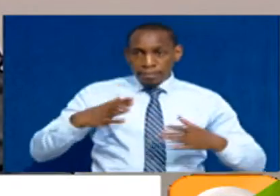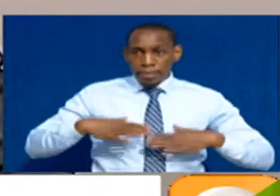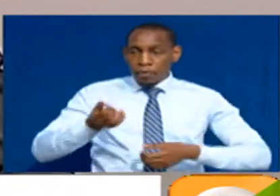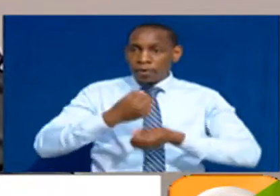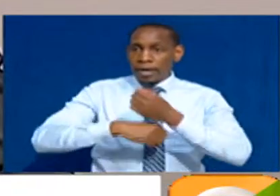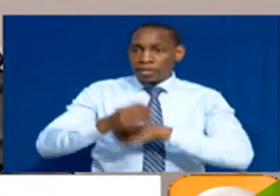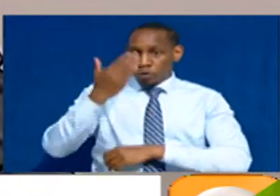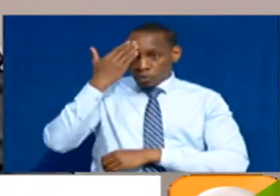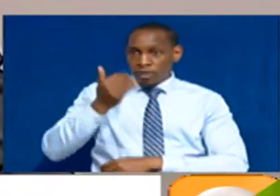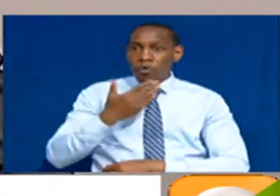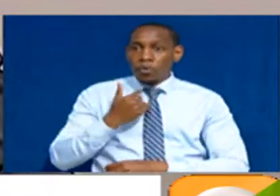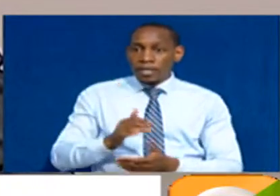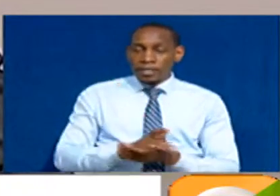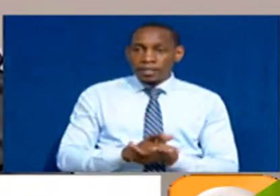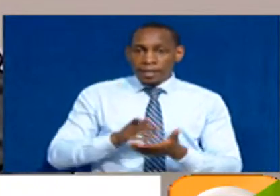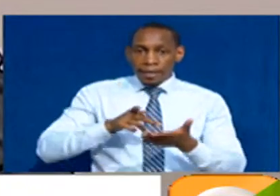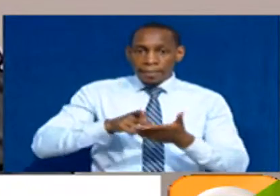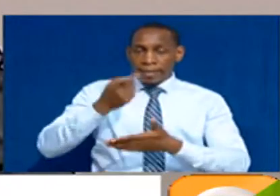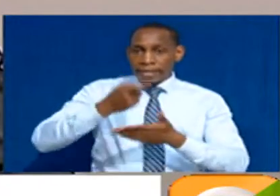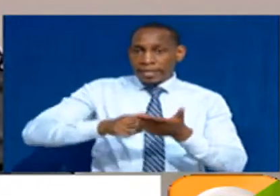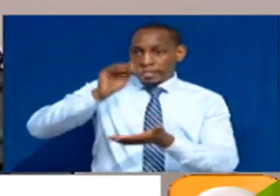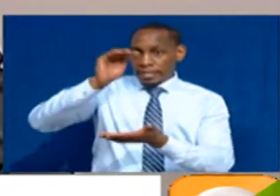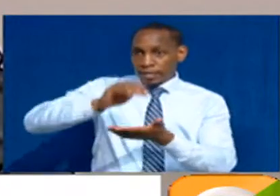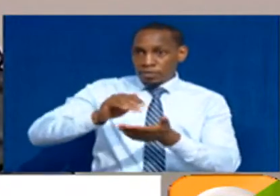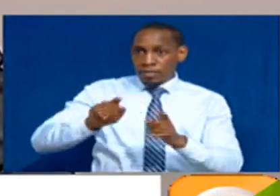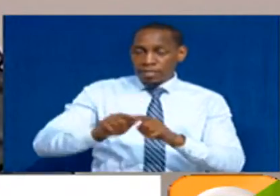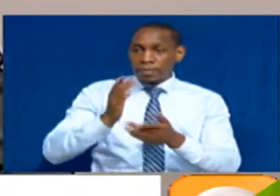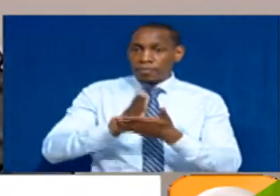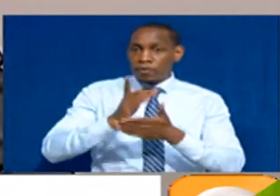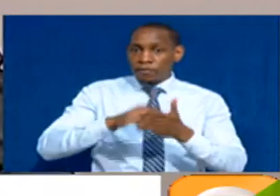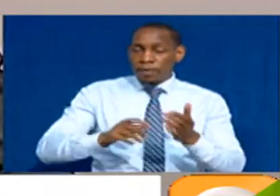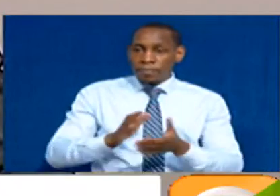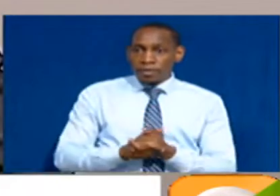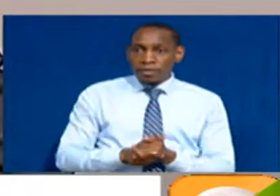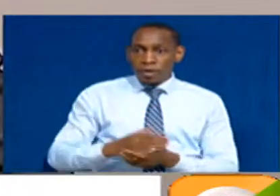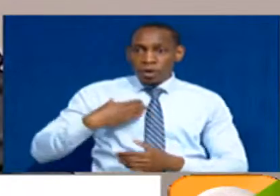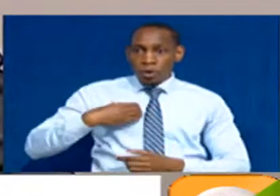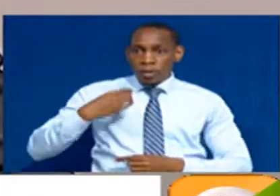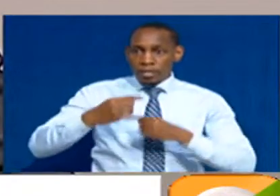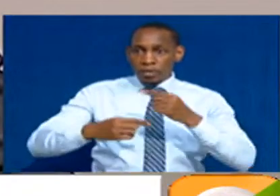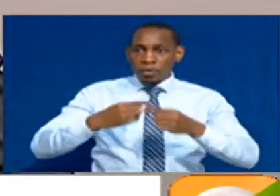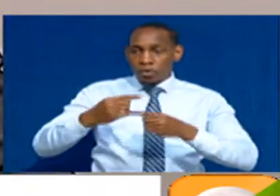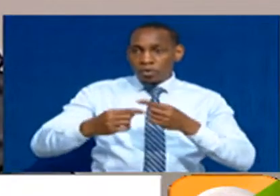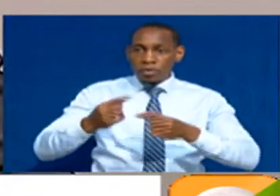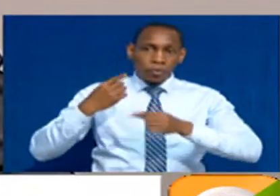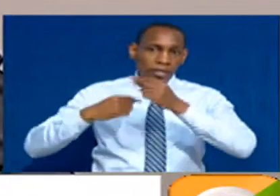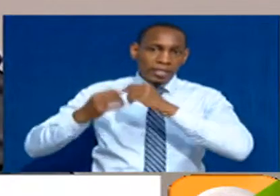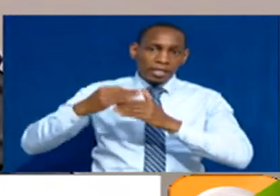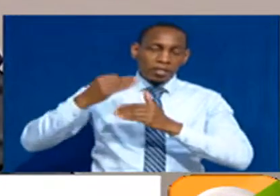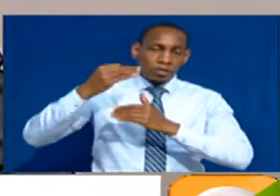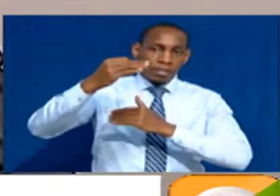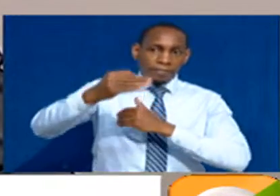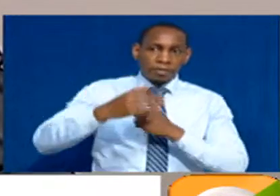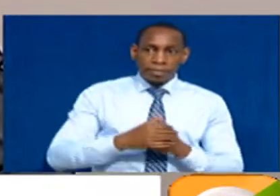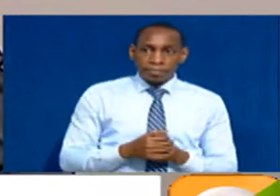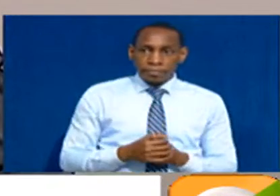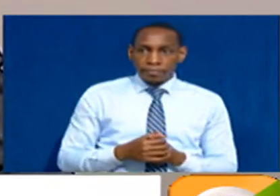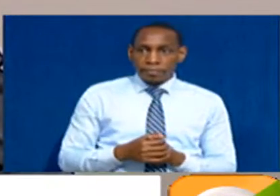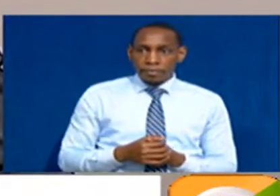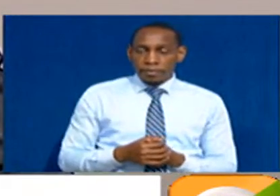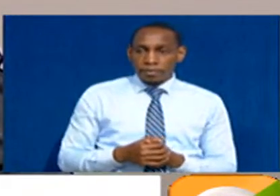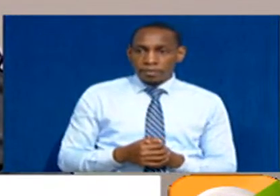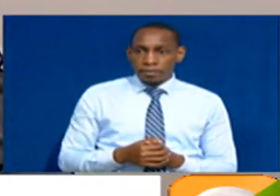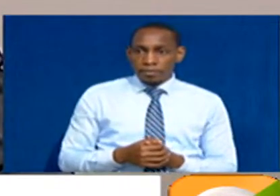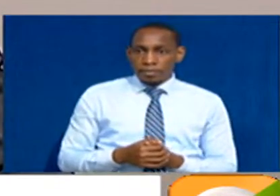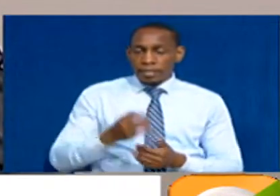do it is because they want to pay lesser tax. They want to ensure that their wealth can continue for many generations to generations without